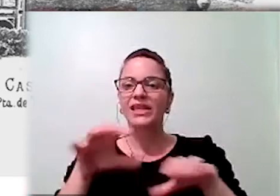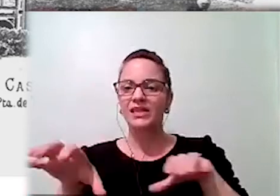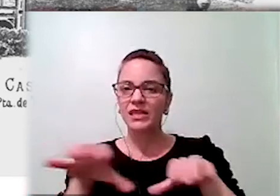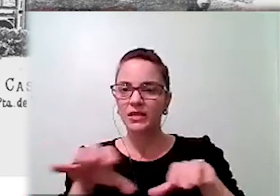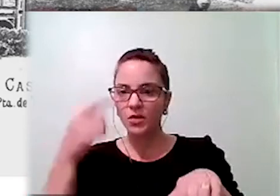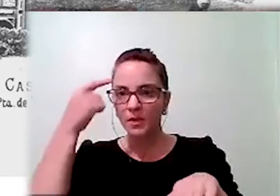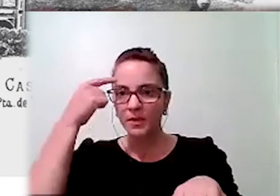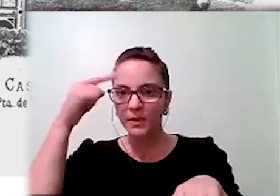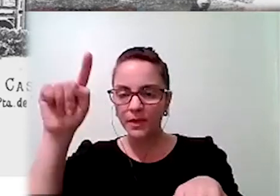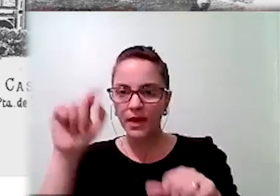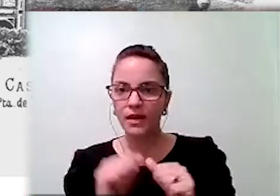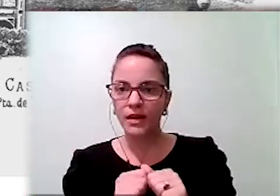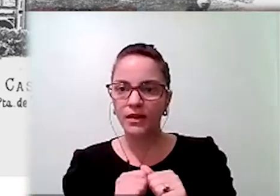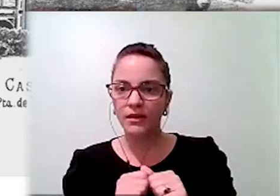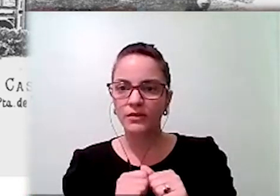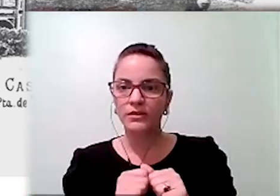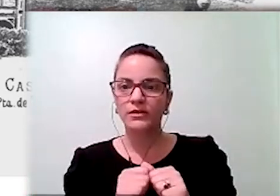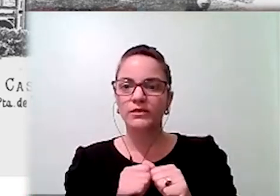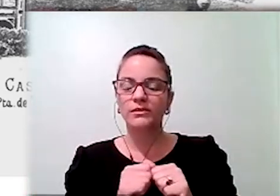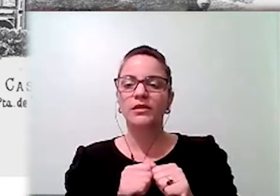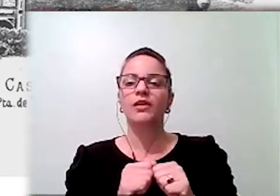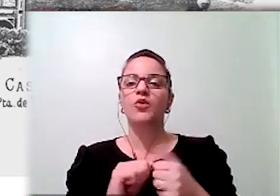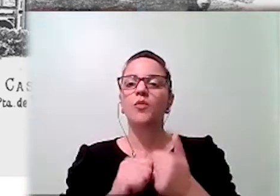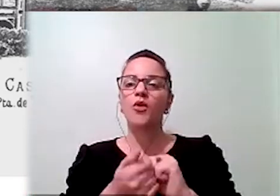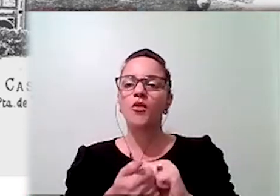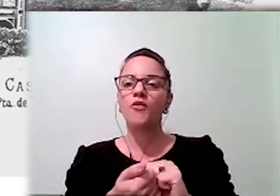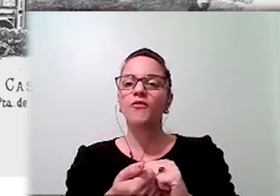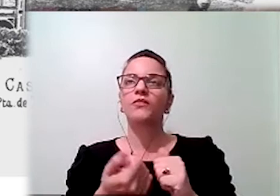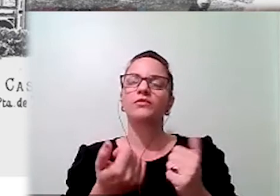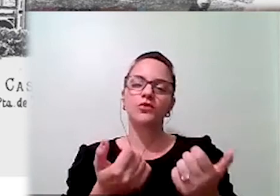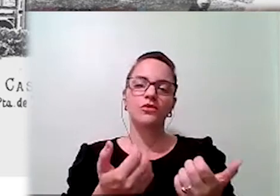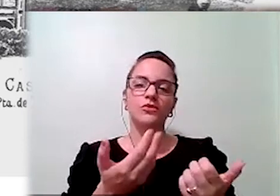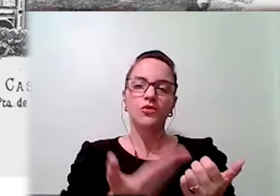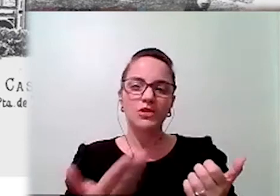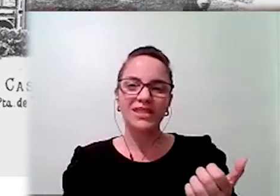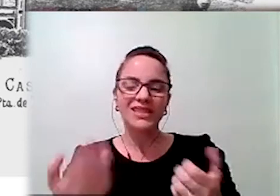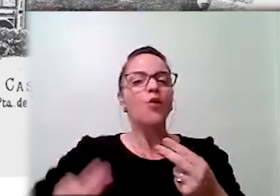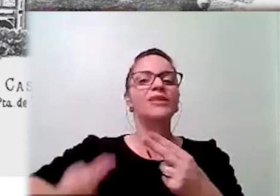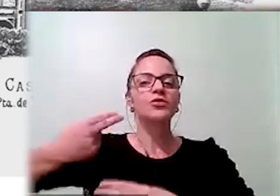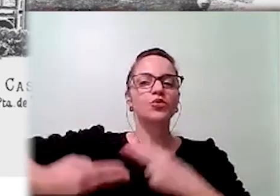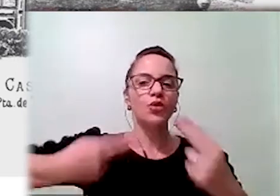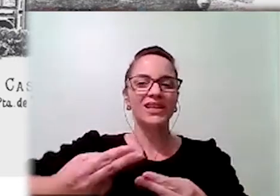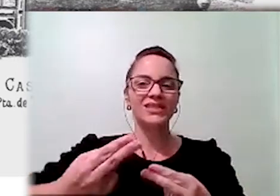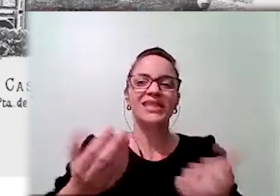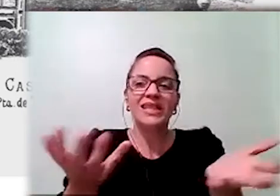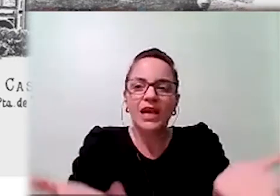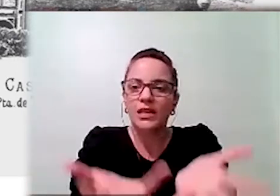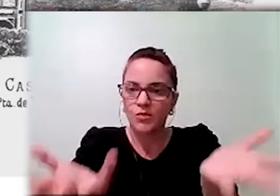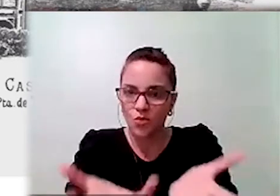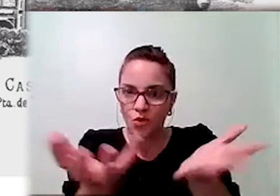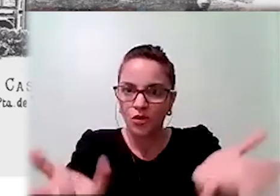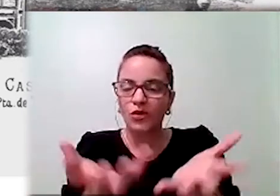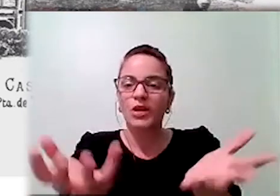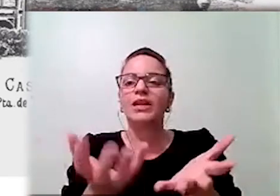artwork featuring outstanding figures of Puerto Rican history while promoting painting